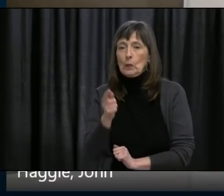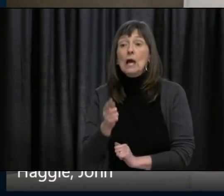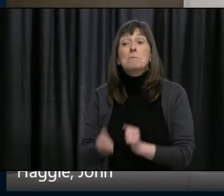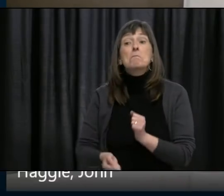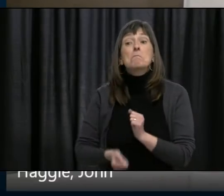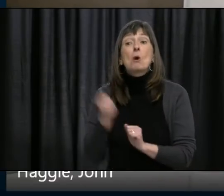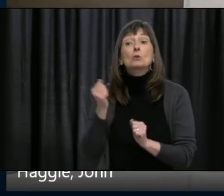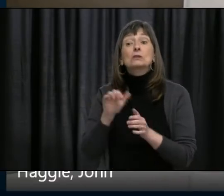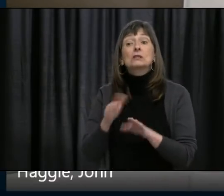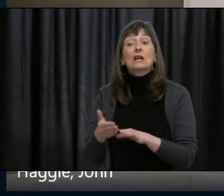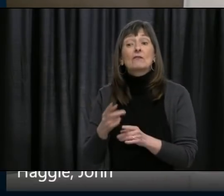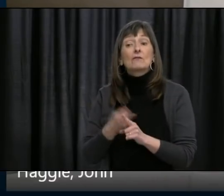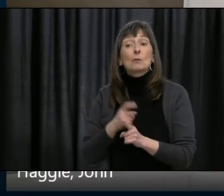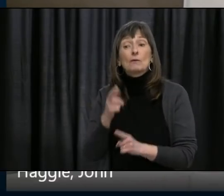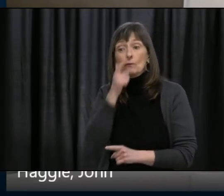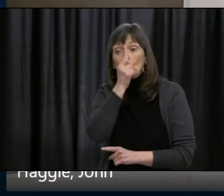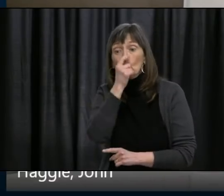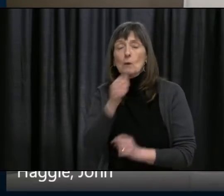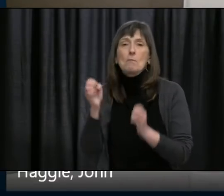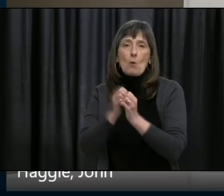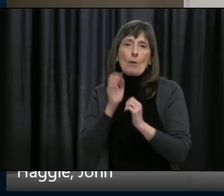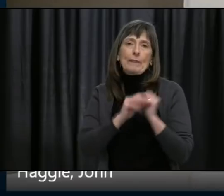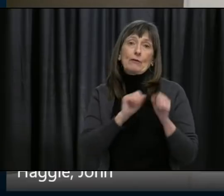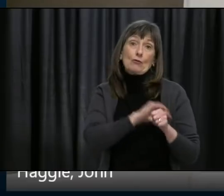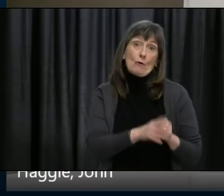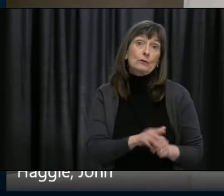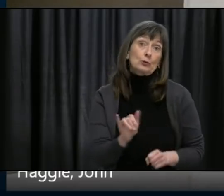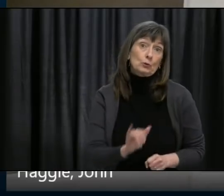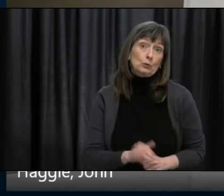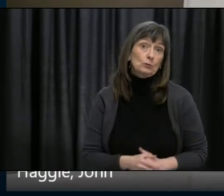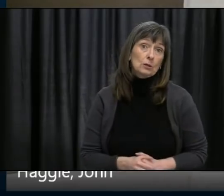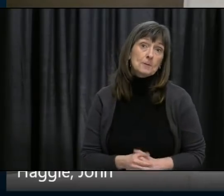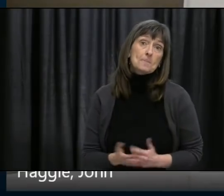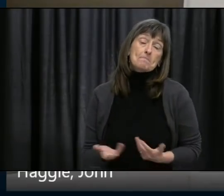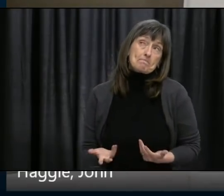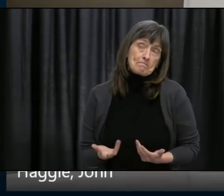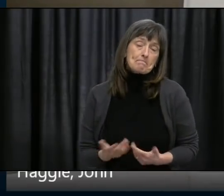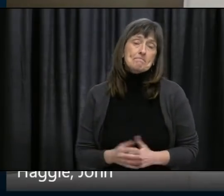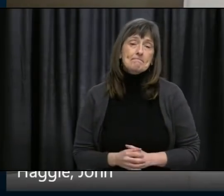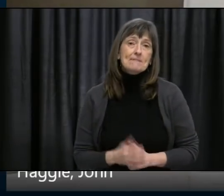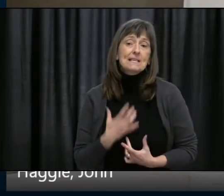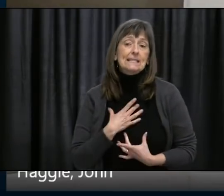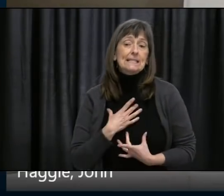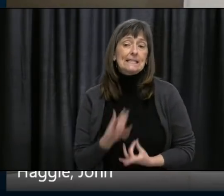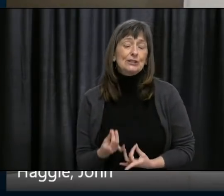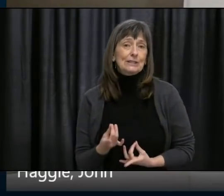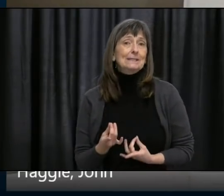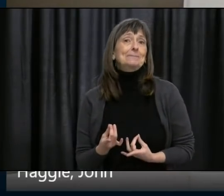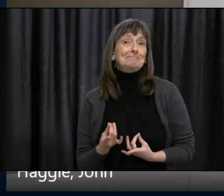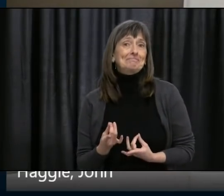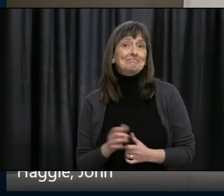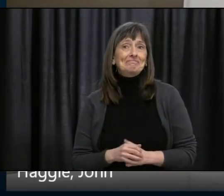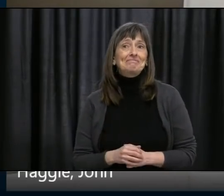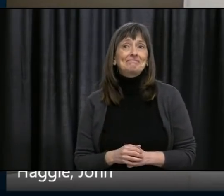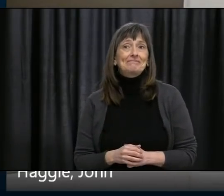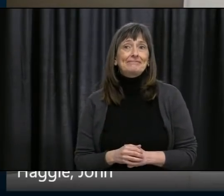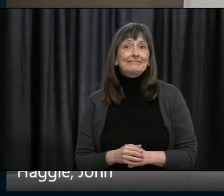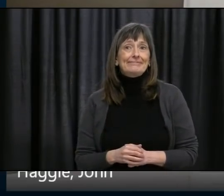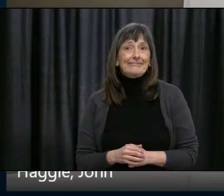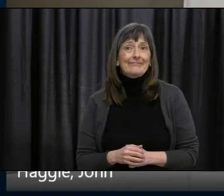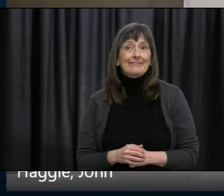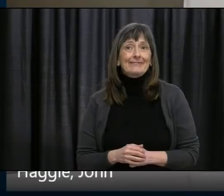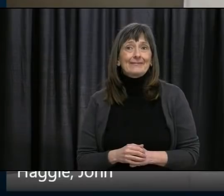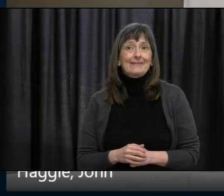fatalities than we've seen with COVID-19. And that's an interesting statement, particularly when